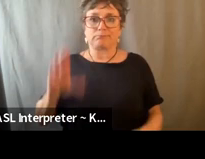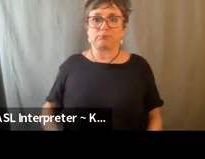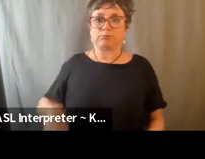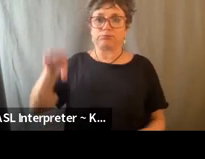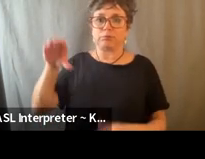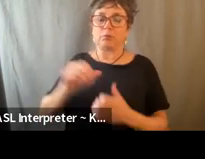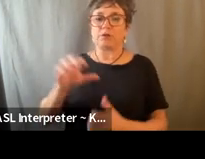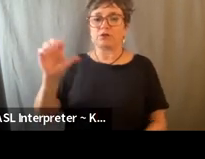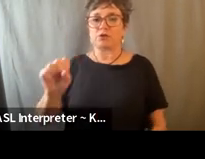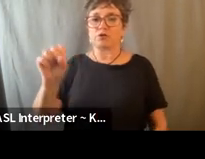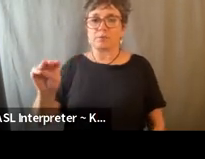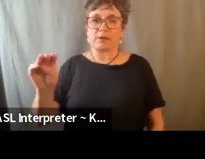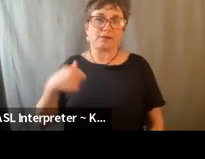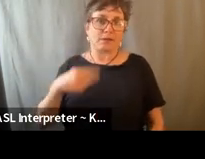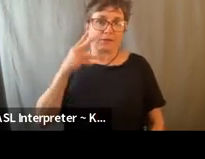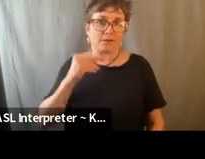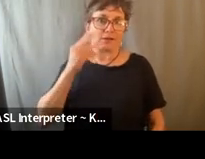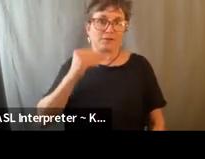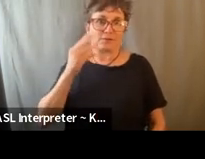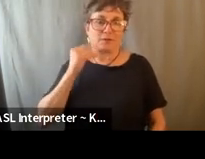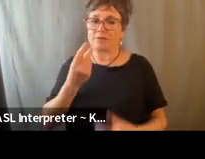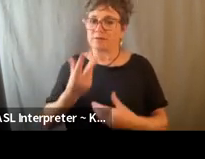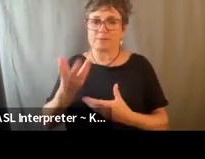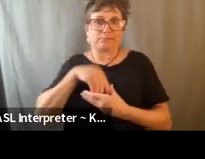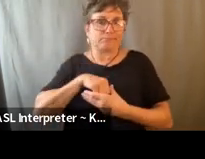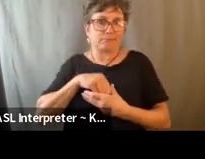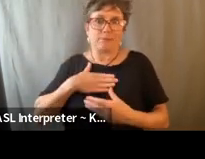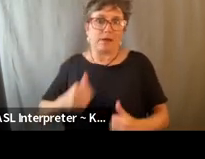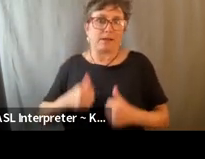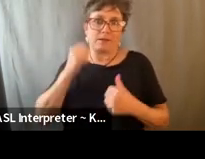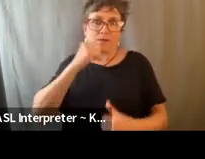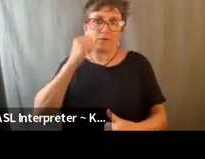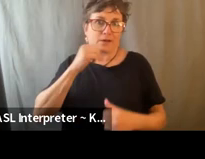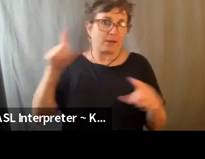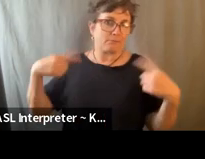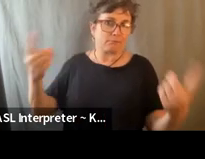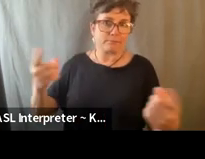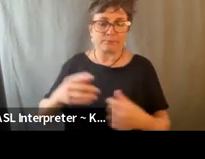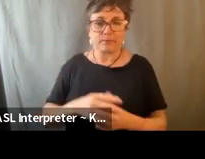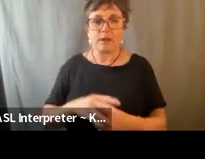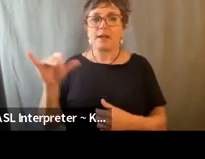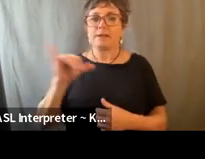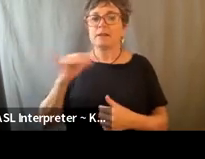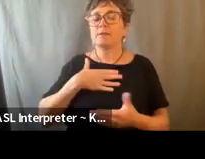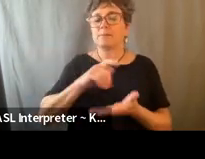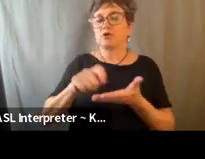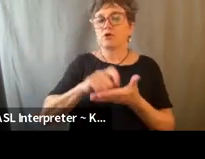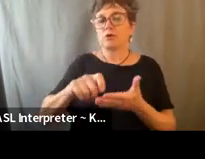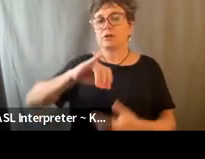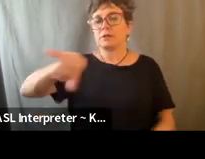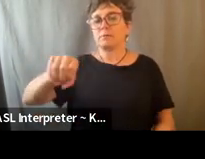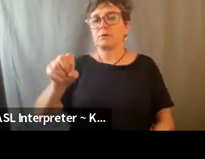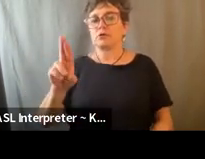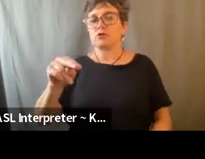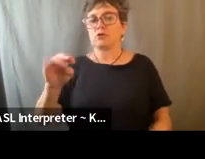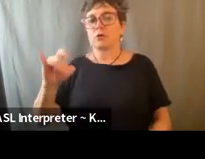and I definitely have that background where it's just been part of my daily life. And, kind of with my journalism background, I kind of have that unique perspective